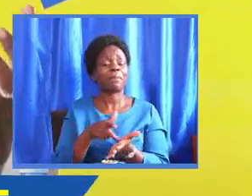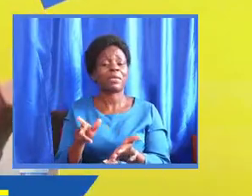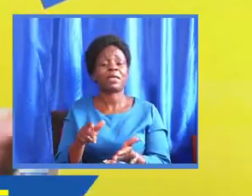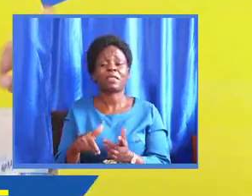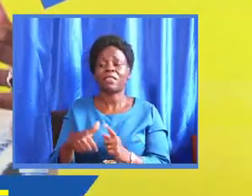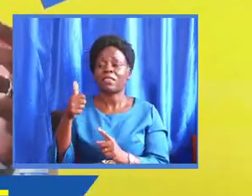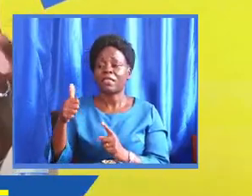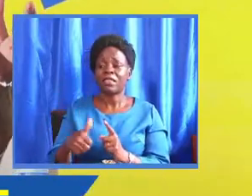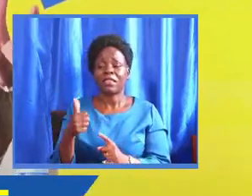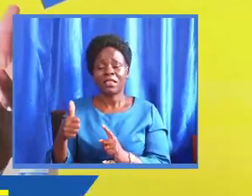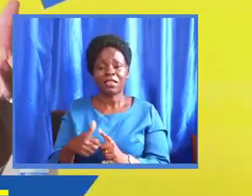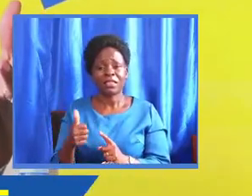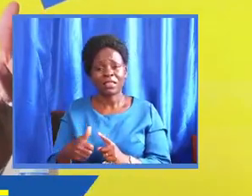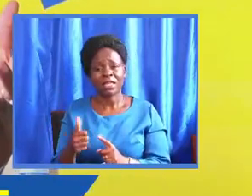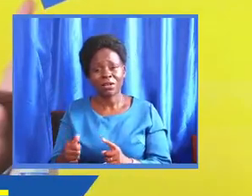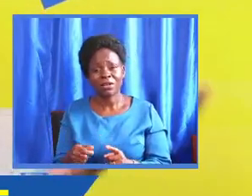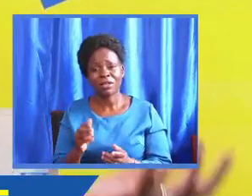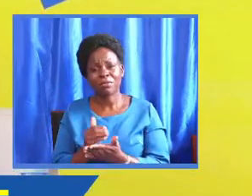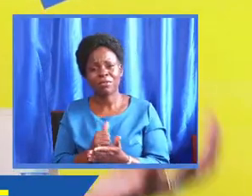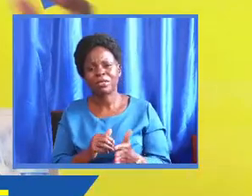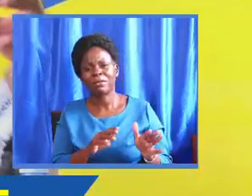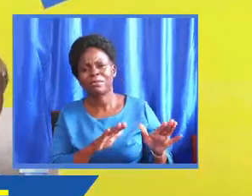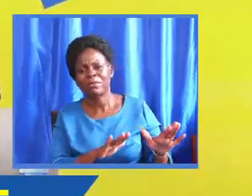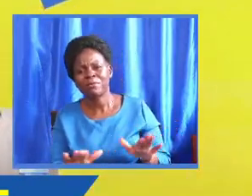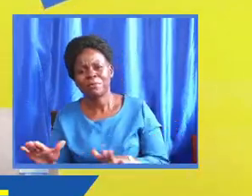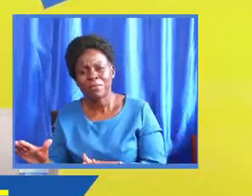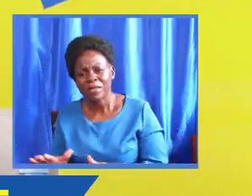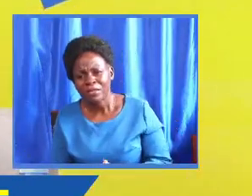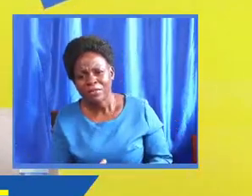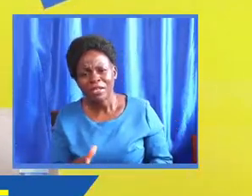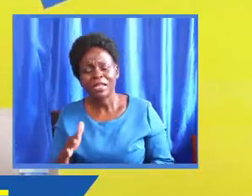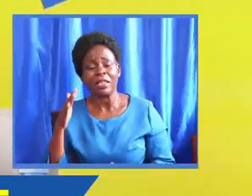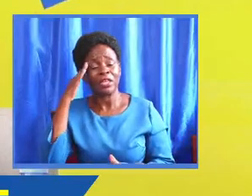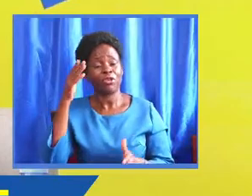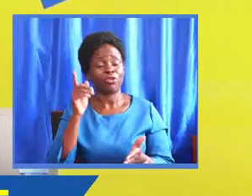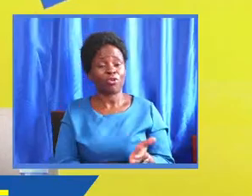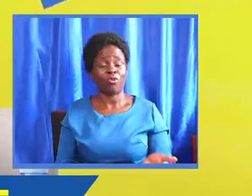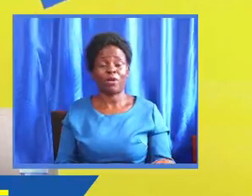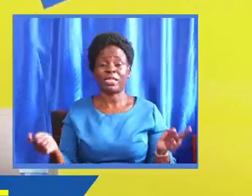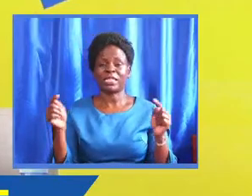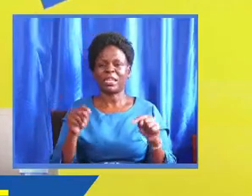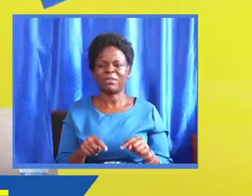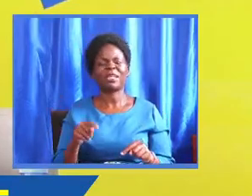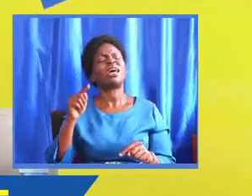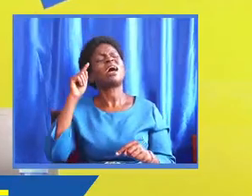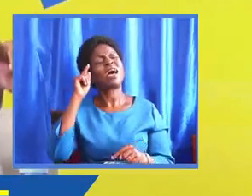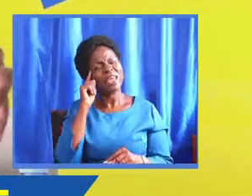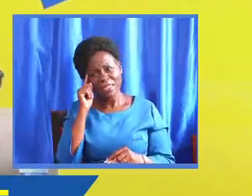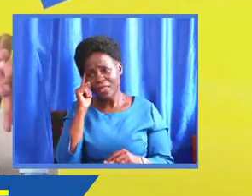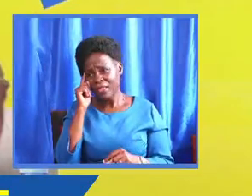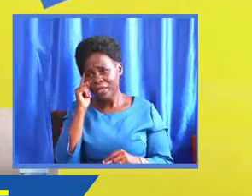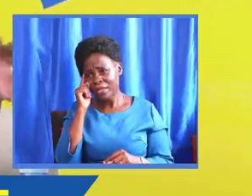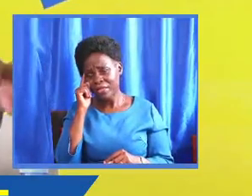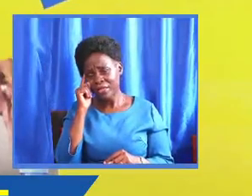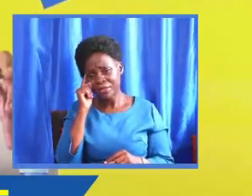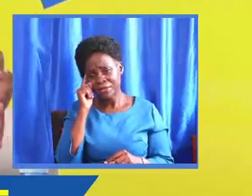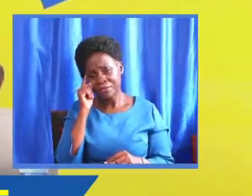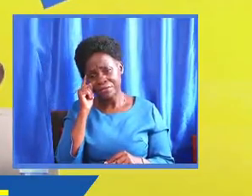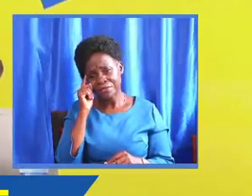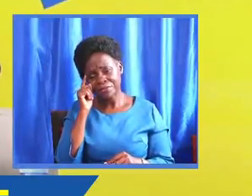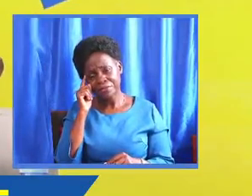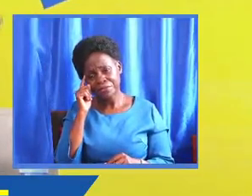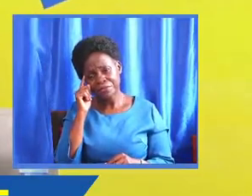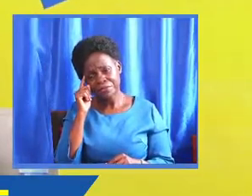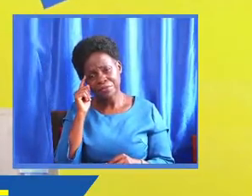the shopping malls and arcades are suffering, they've got no patrons coming in. I think I'm building the whole picture now, and you can see the story